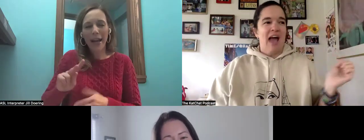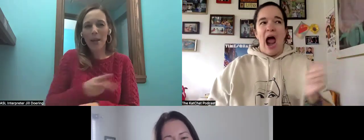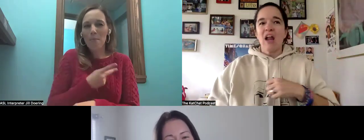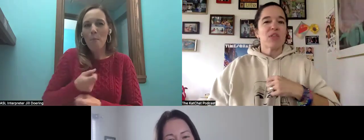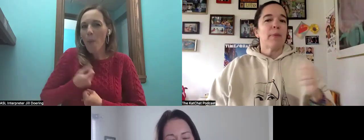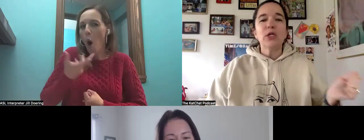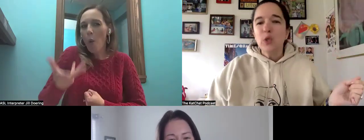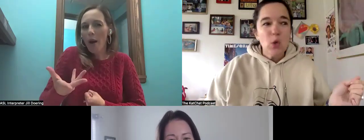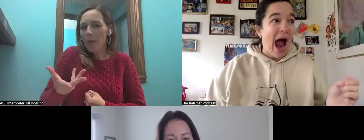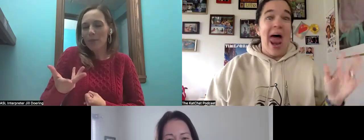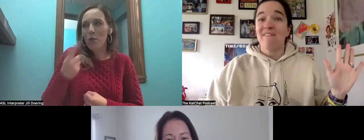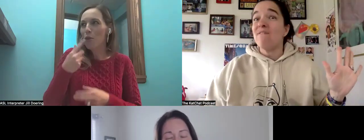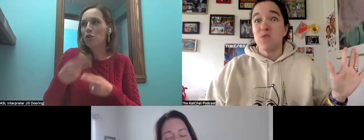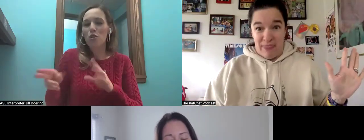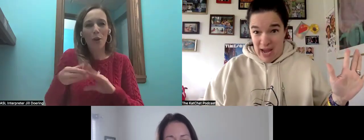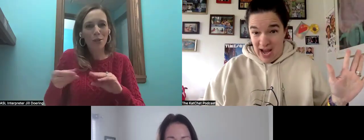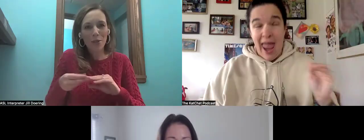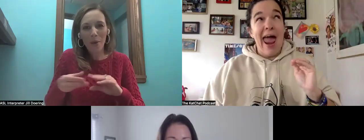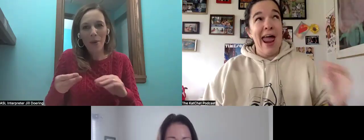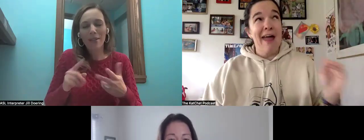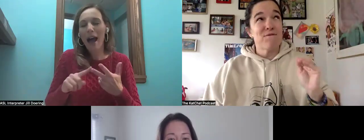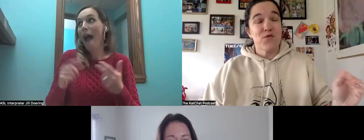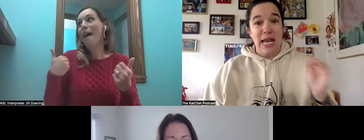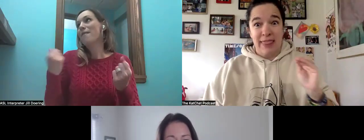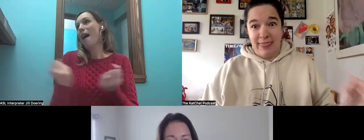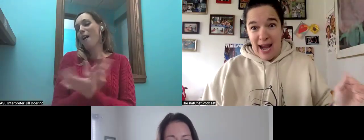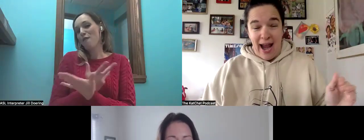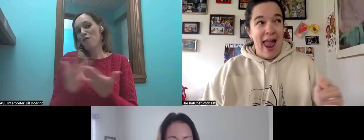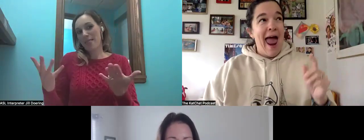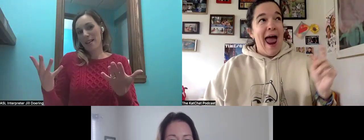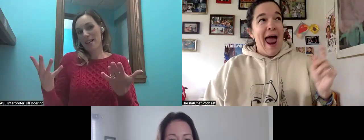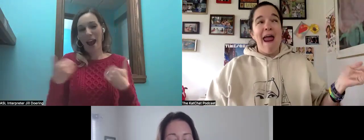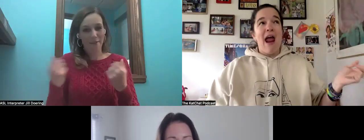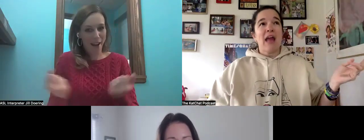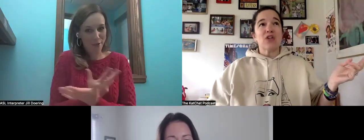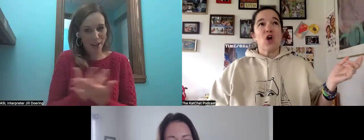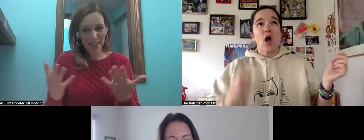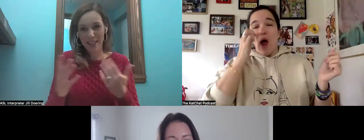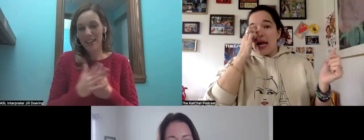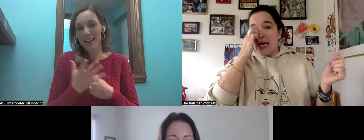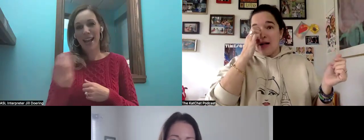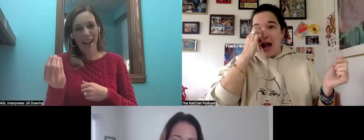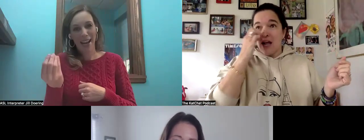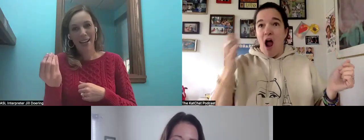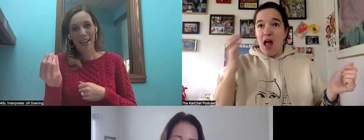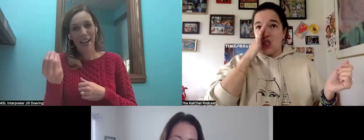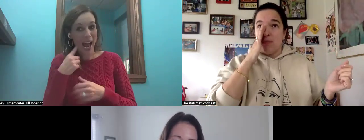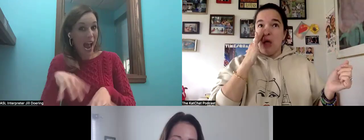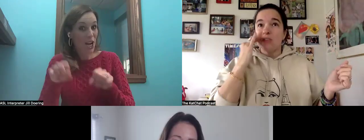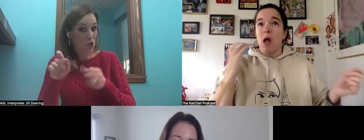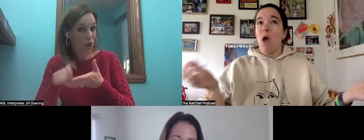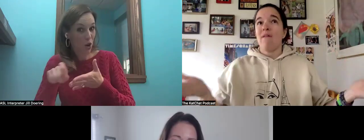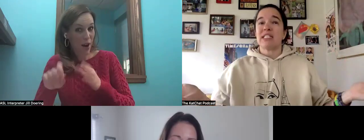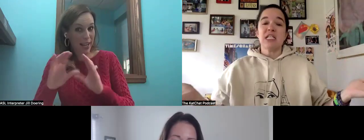stories just out of the blue. I have everything, everything. and I took a writing class in college